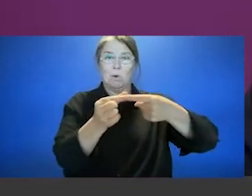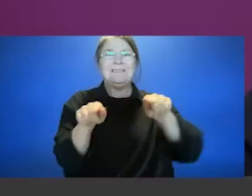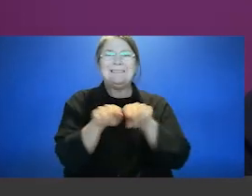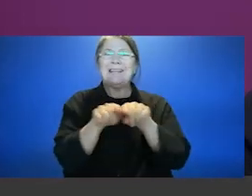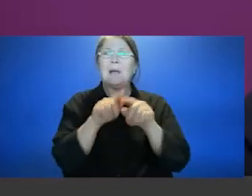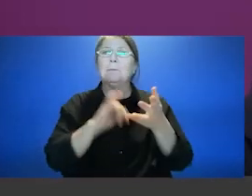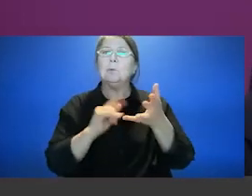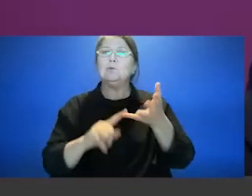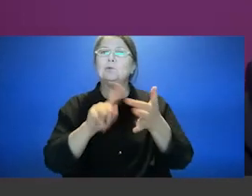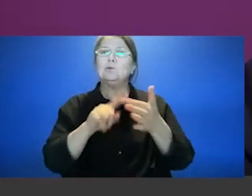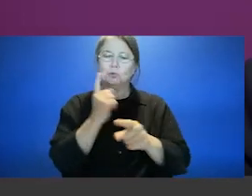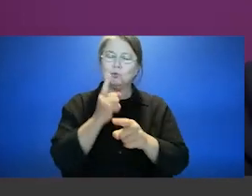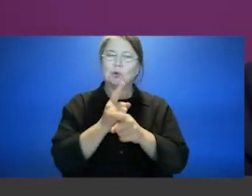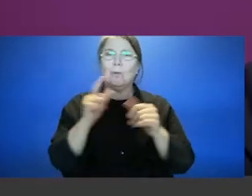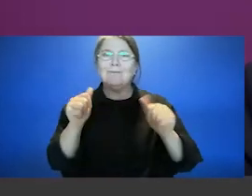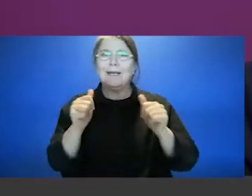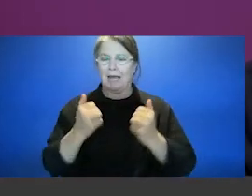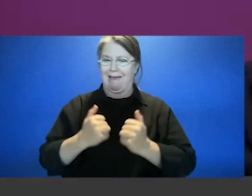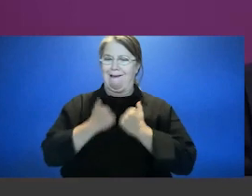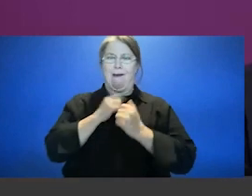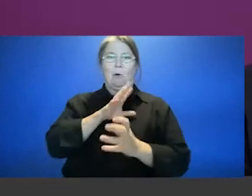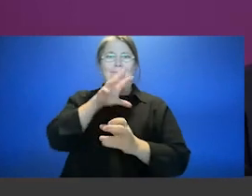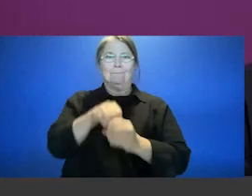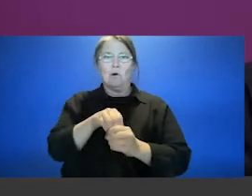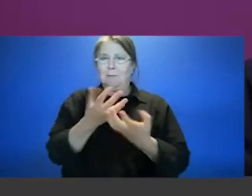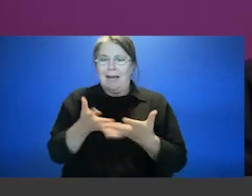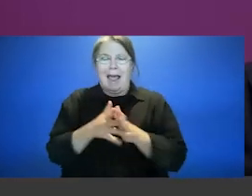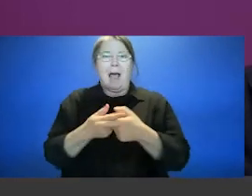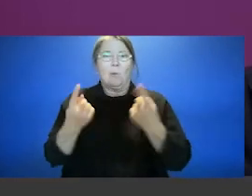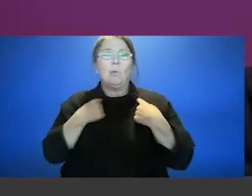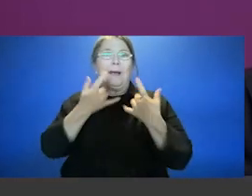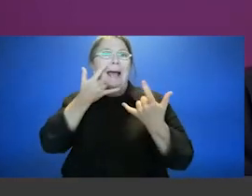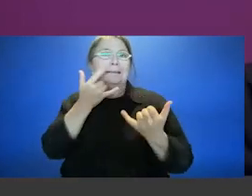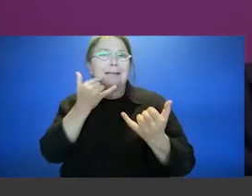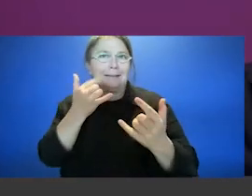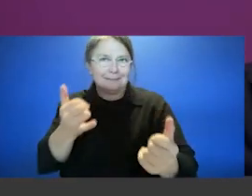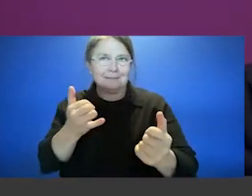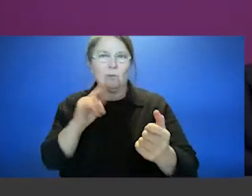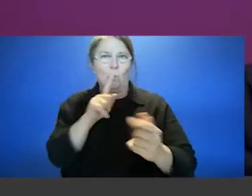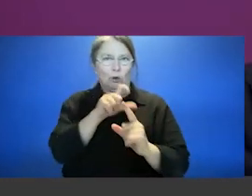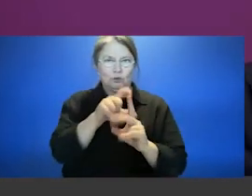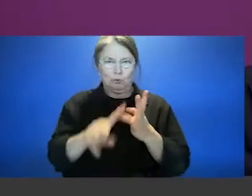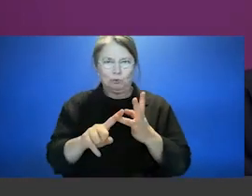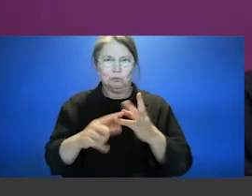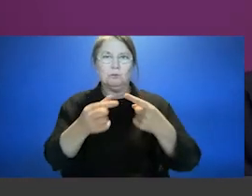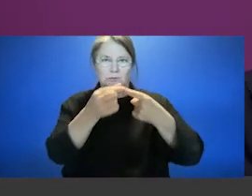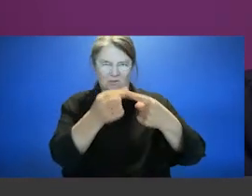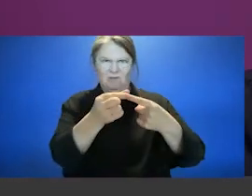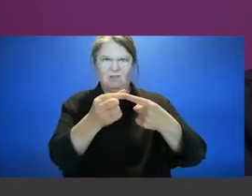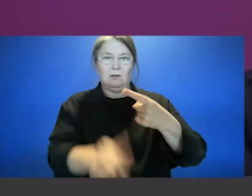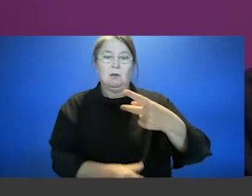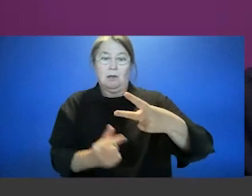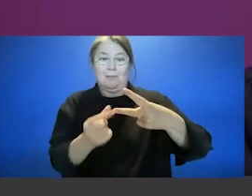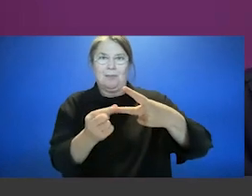the assessment of the complaint and what IBAC has decided to do with it. The second part of the correspondence will talk about how we've assessed